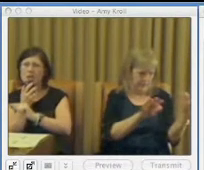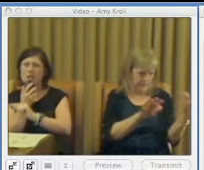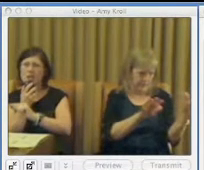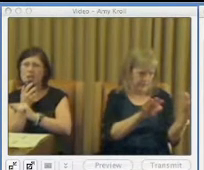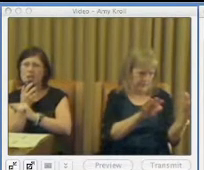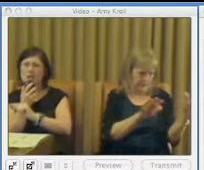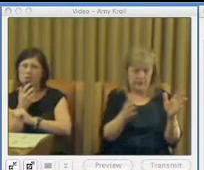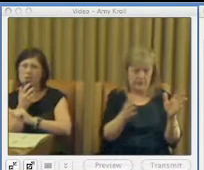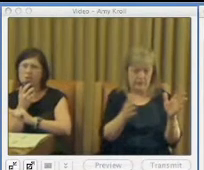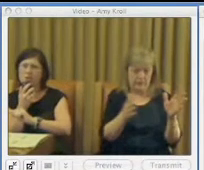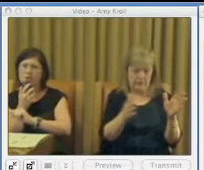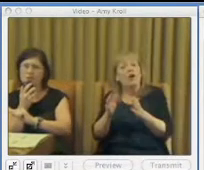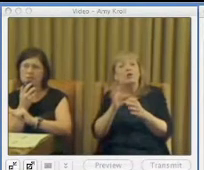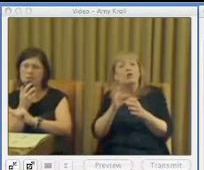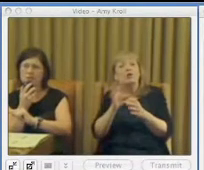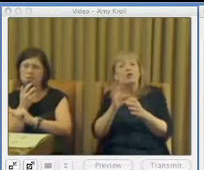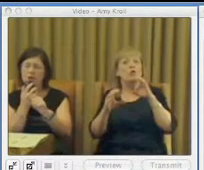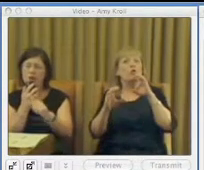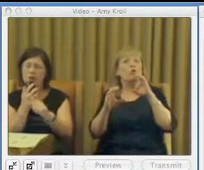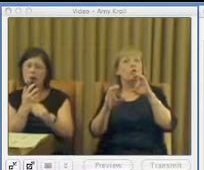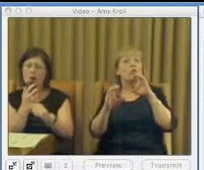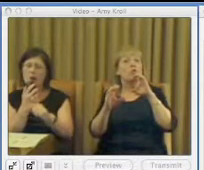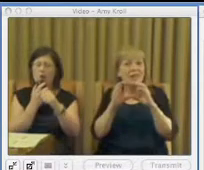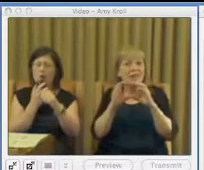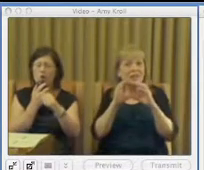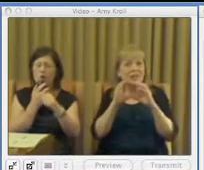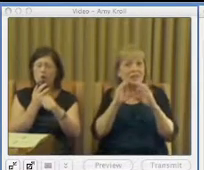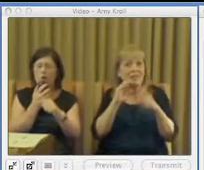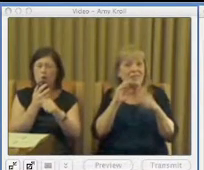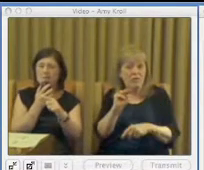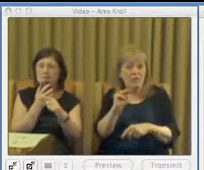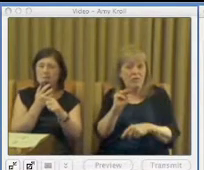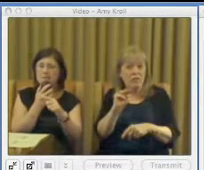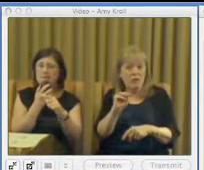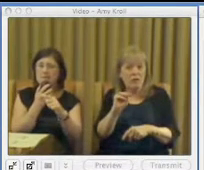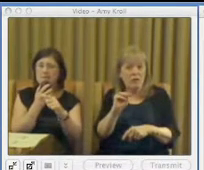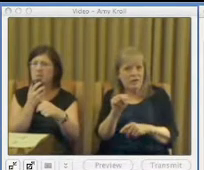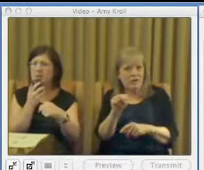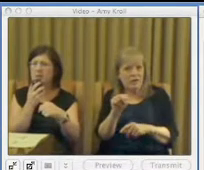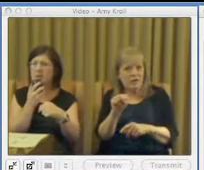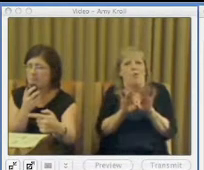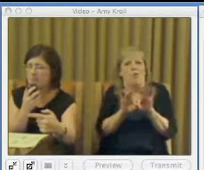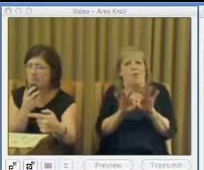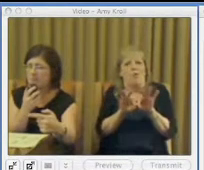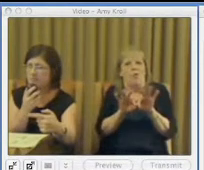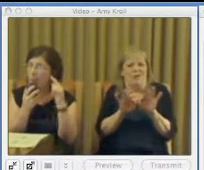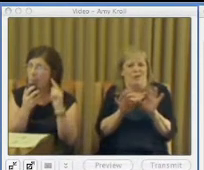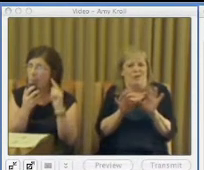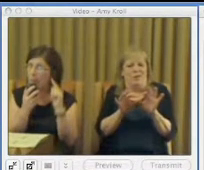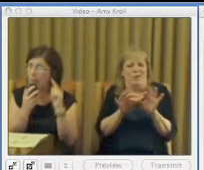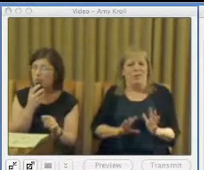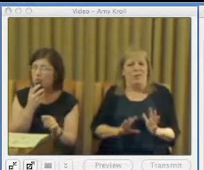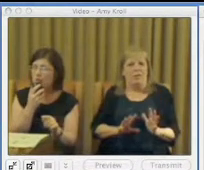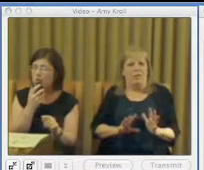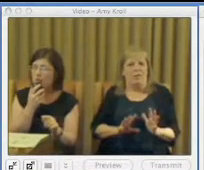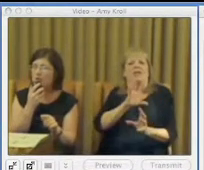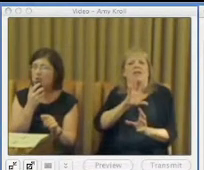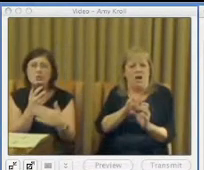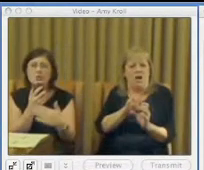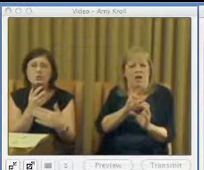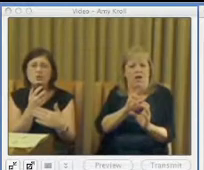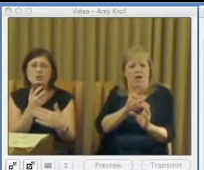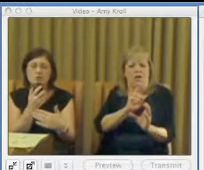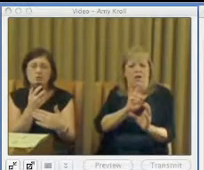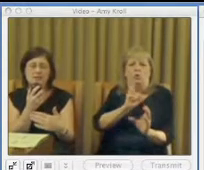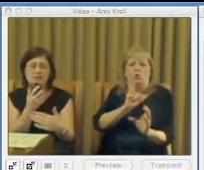But the communicative notion of mediation relies on the interpreter being a participant and not being